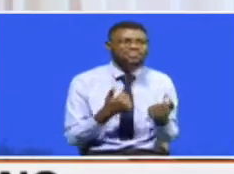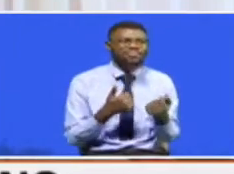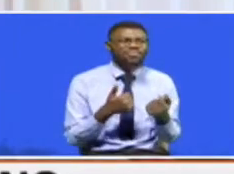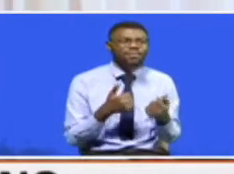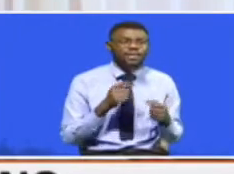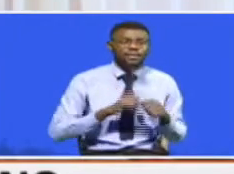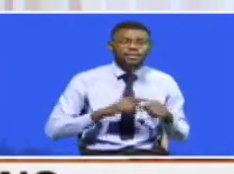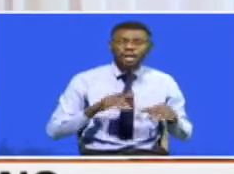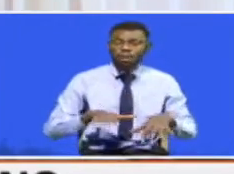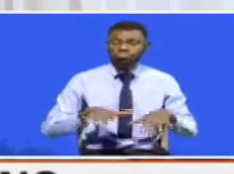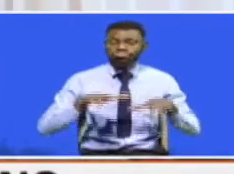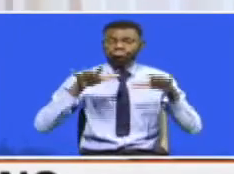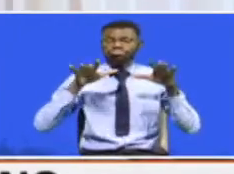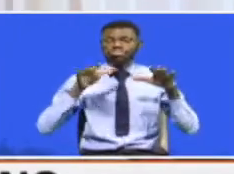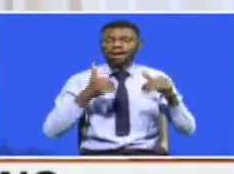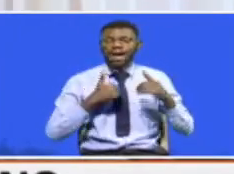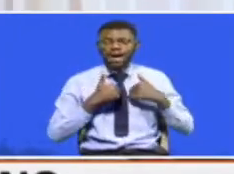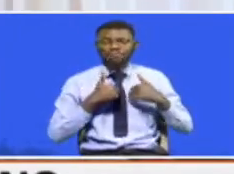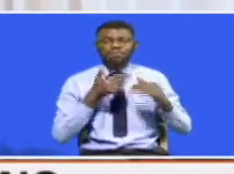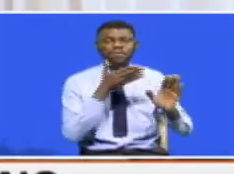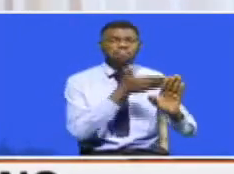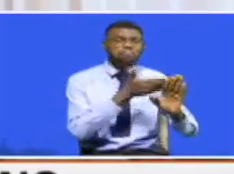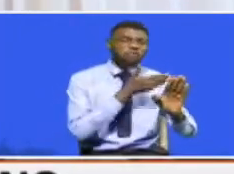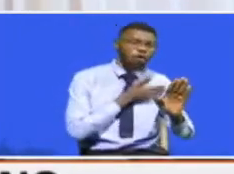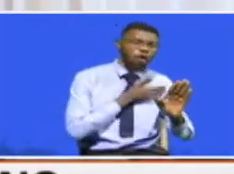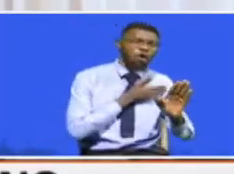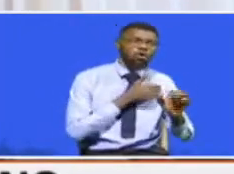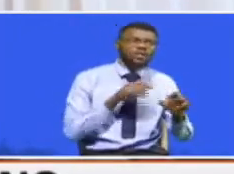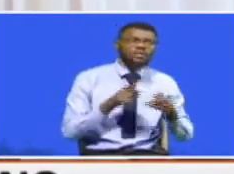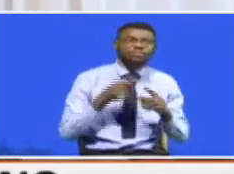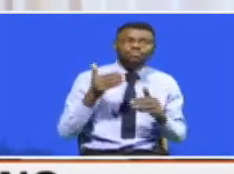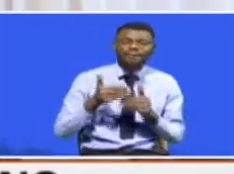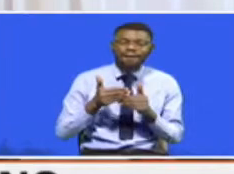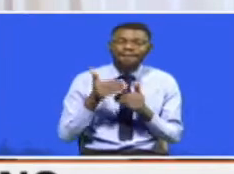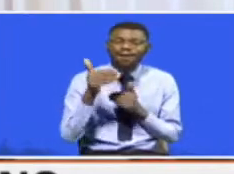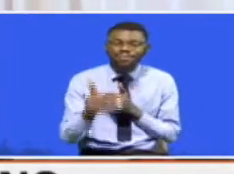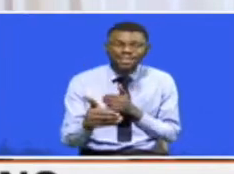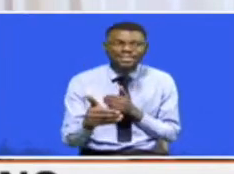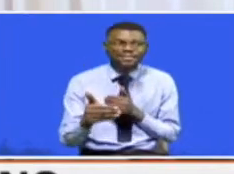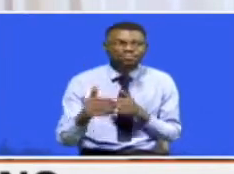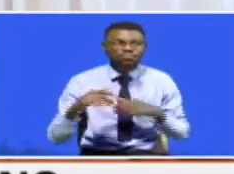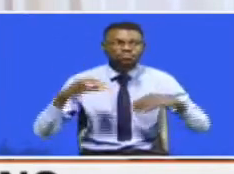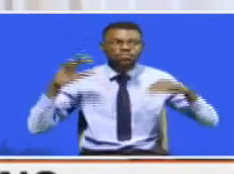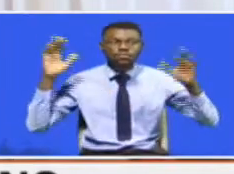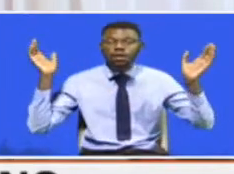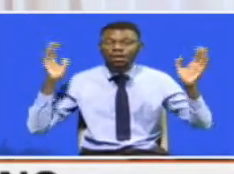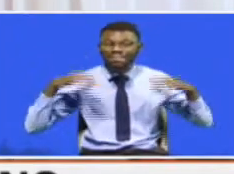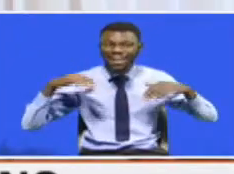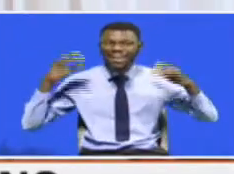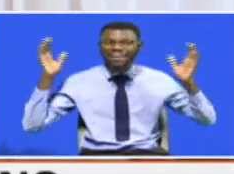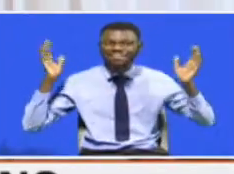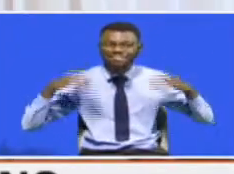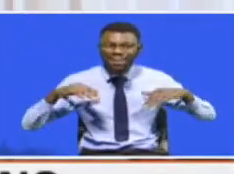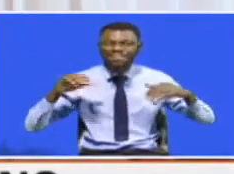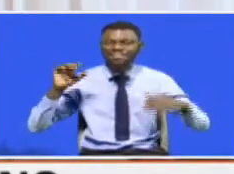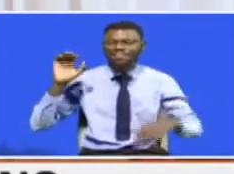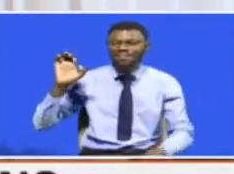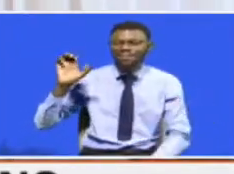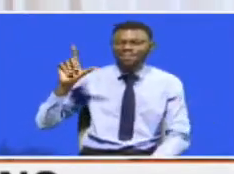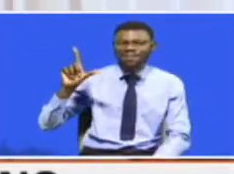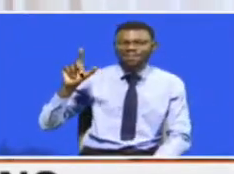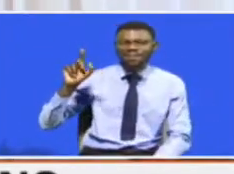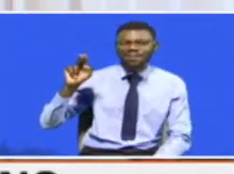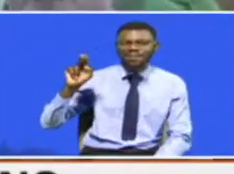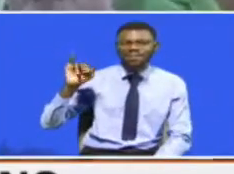during the flooding, and what they're doing post the El Nino, and so in